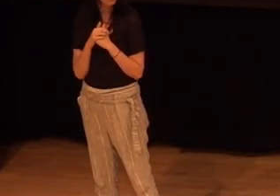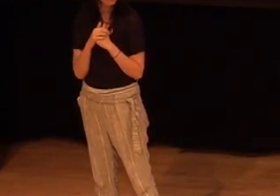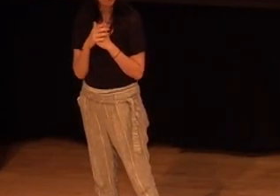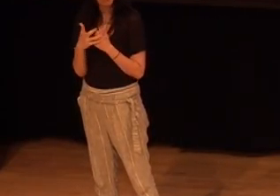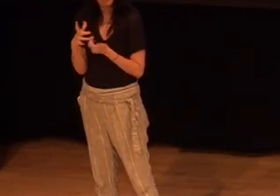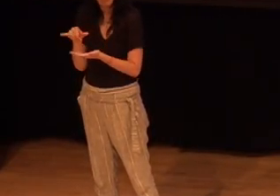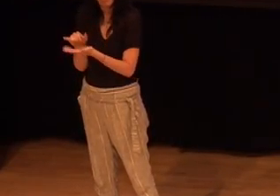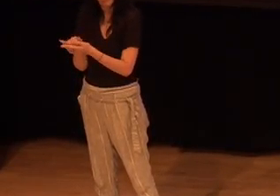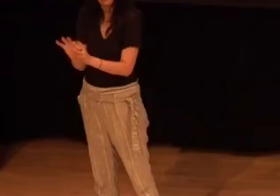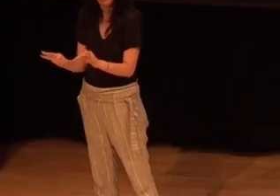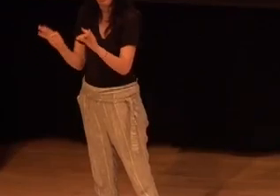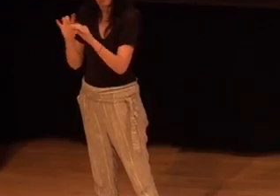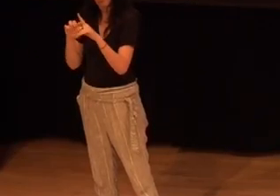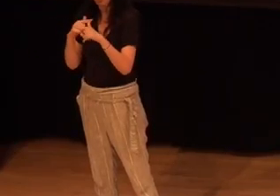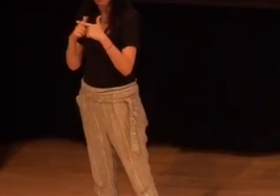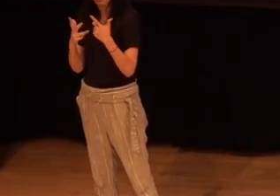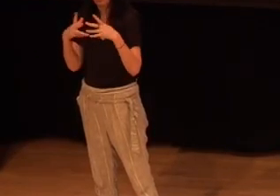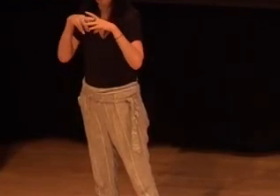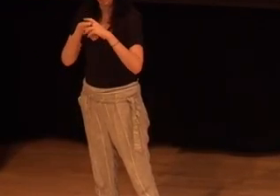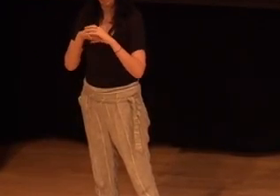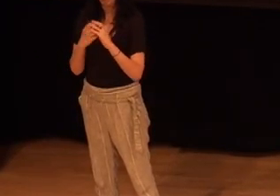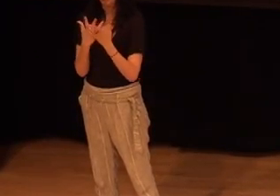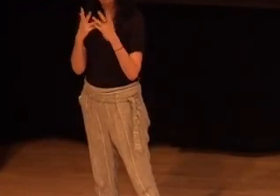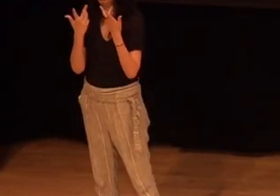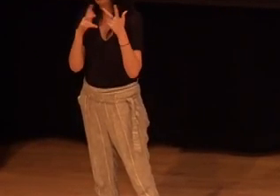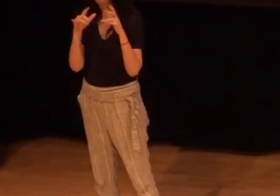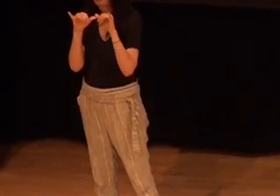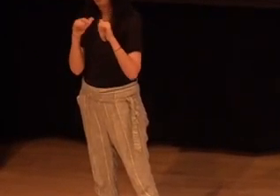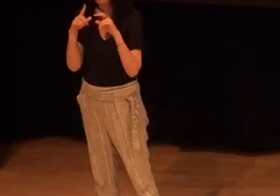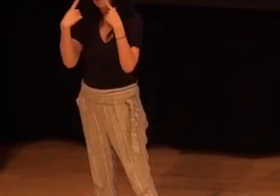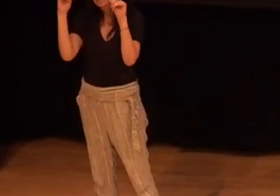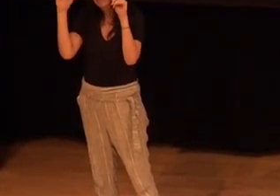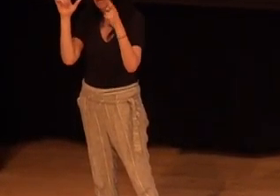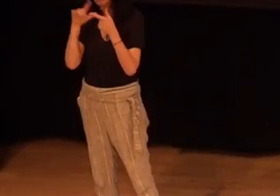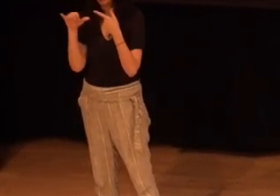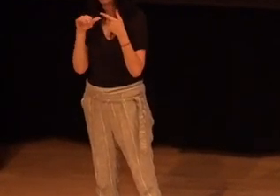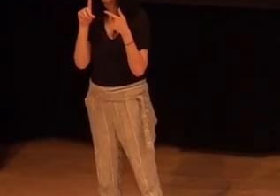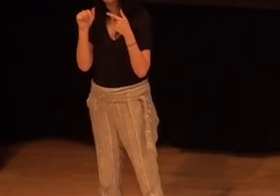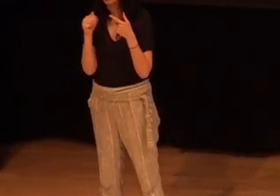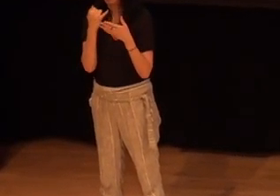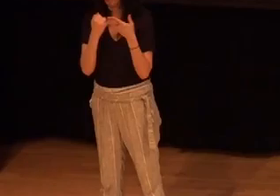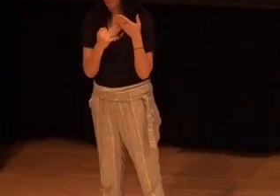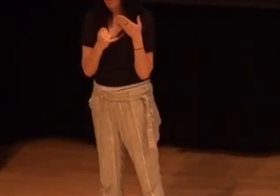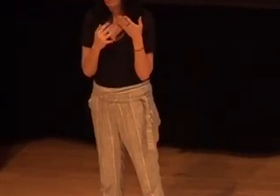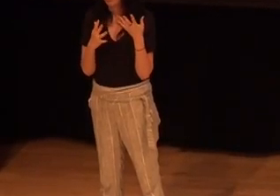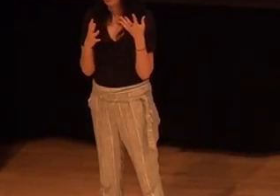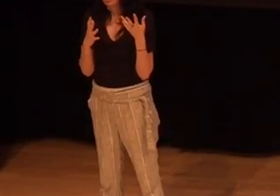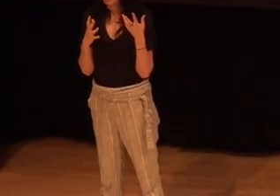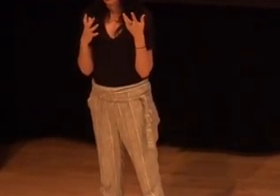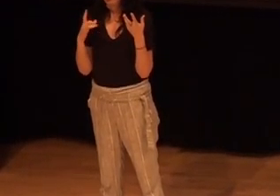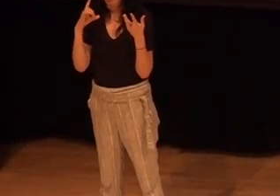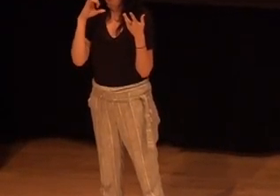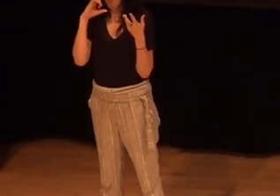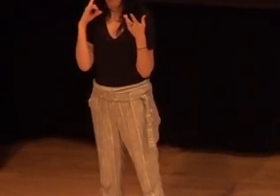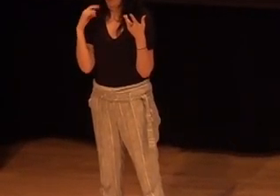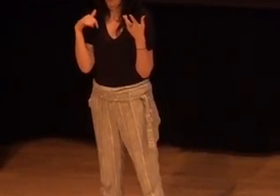an important criteria, number one. Number two, in terms of disability arts and artistry, I think we